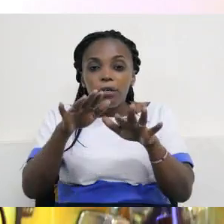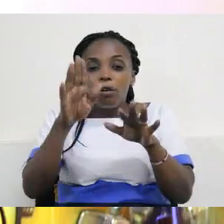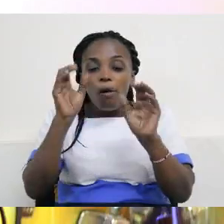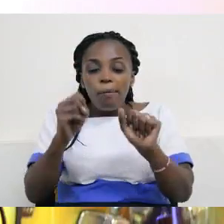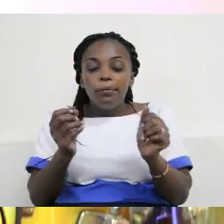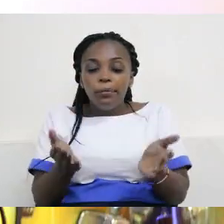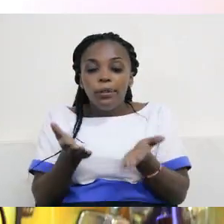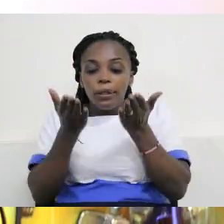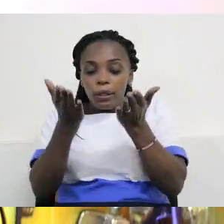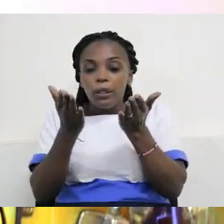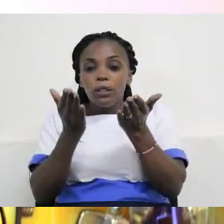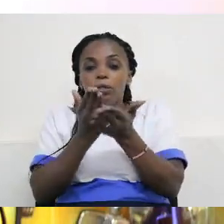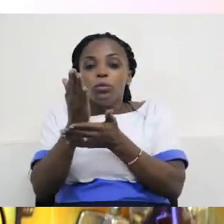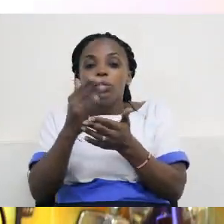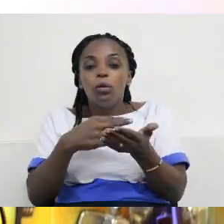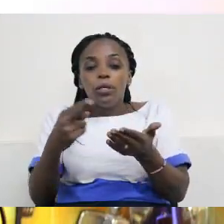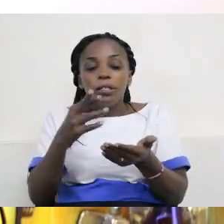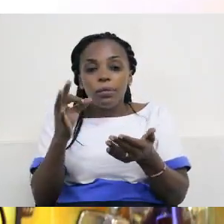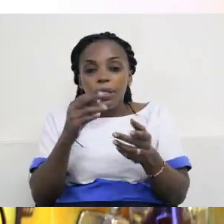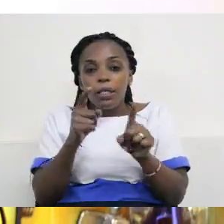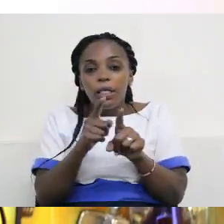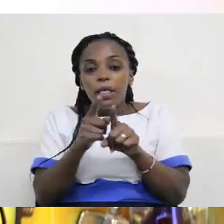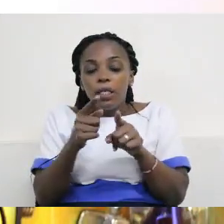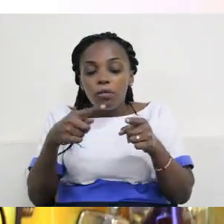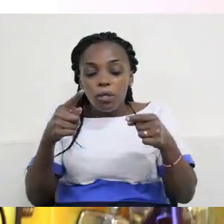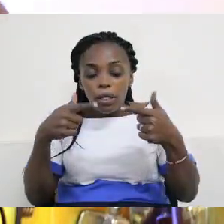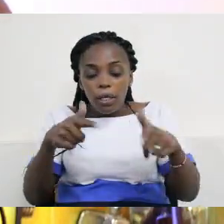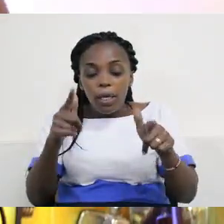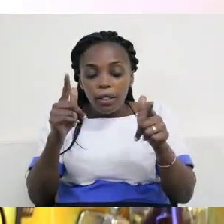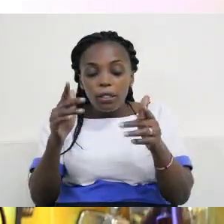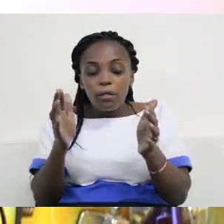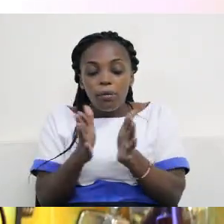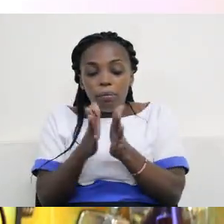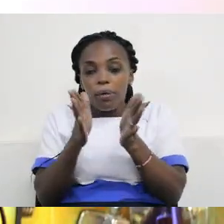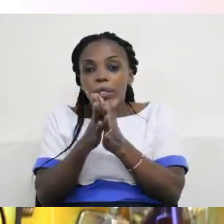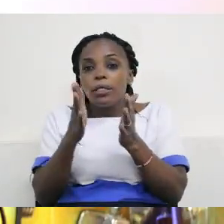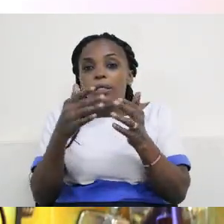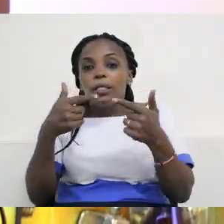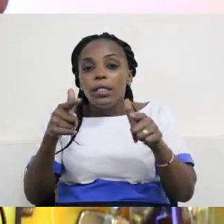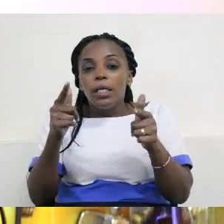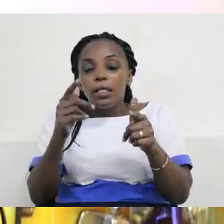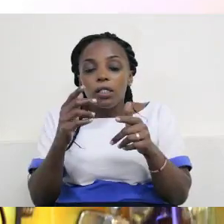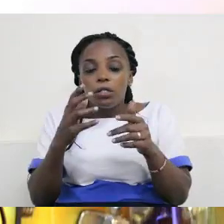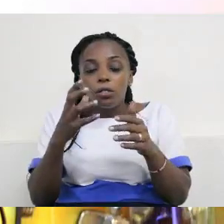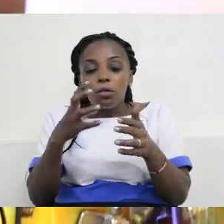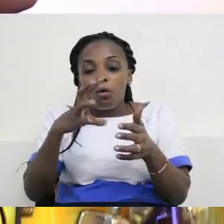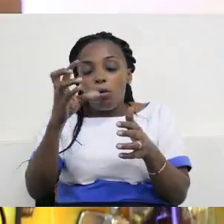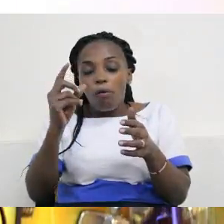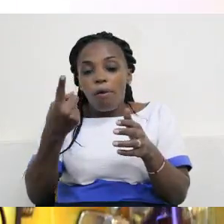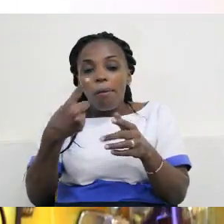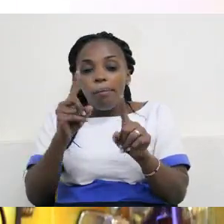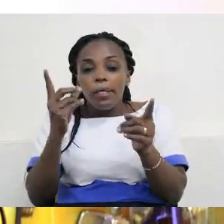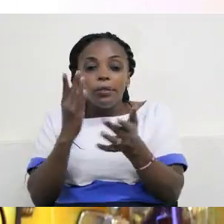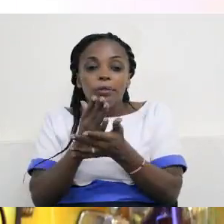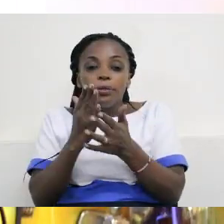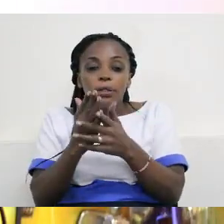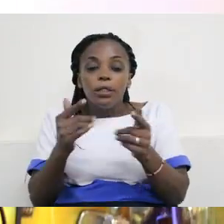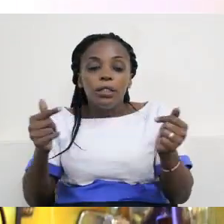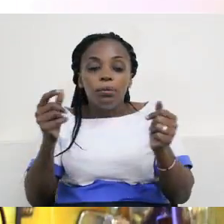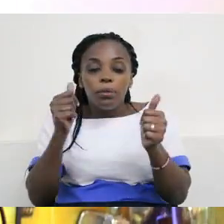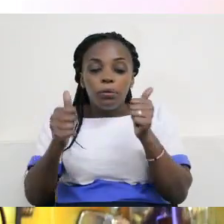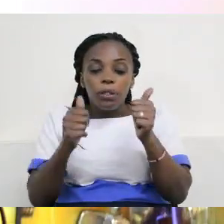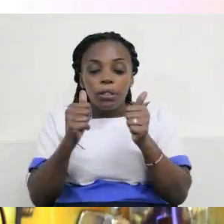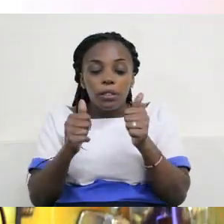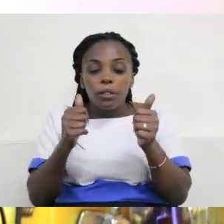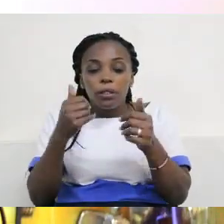standard by his Holy Spirit. As we let praise go first, as we let Judah go first, the enemies who are attacking us in this season will